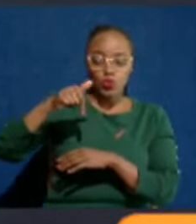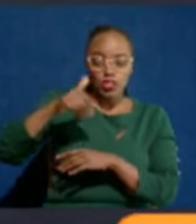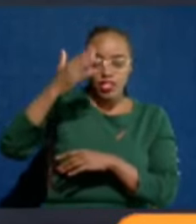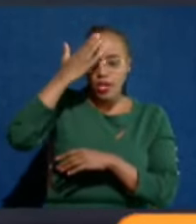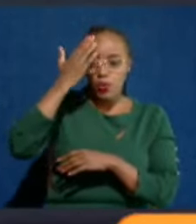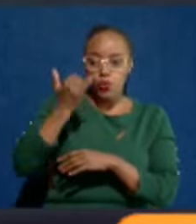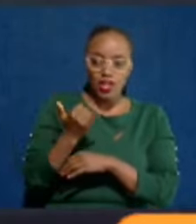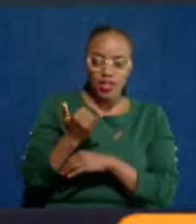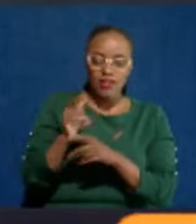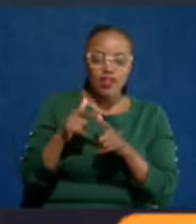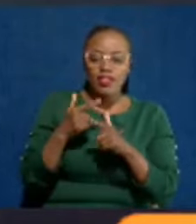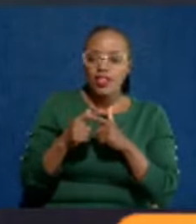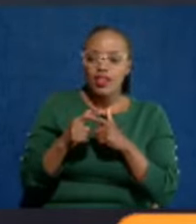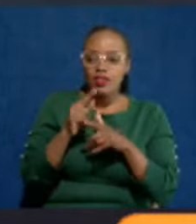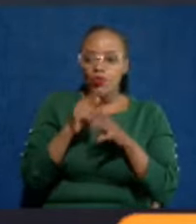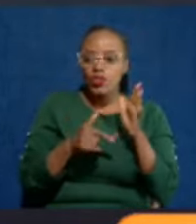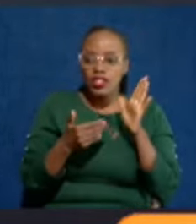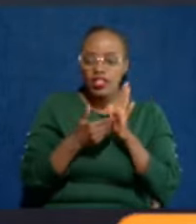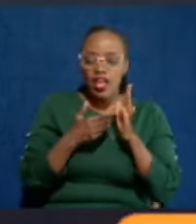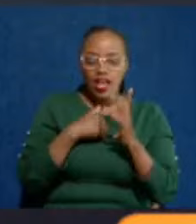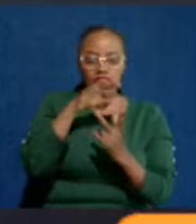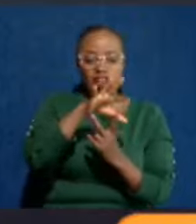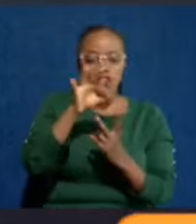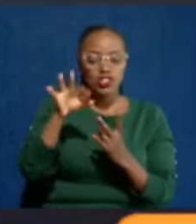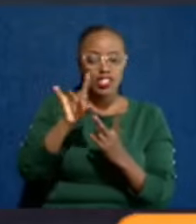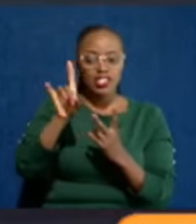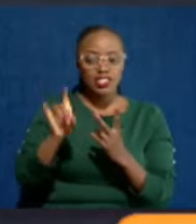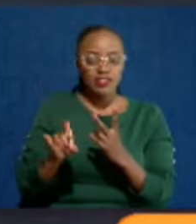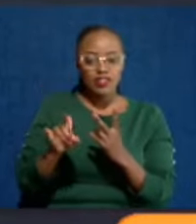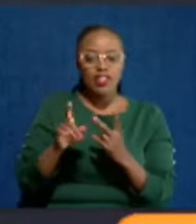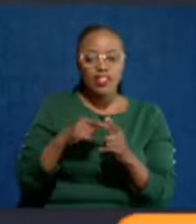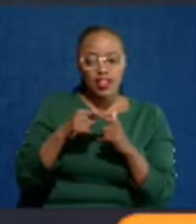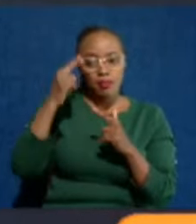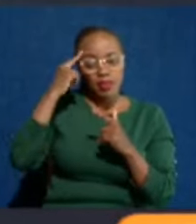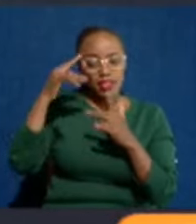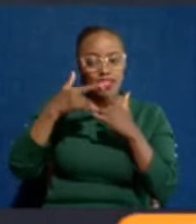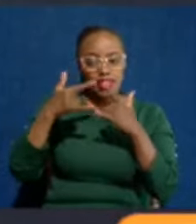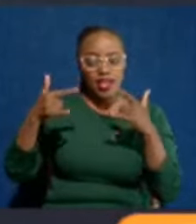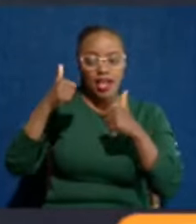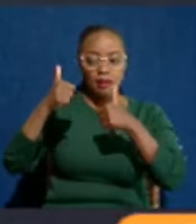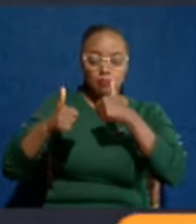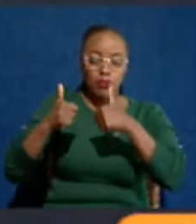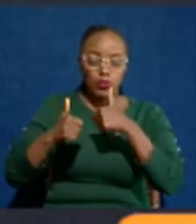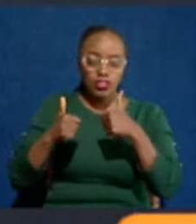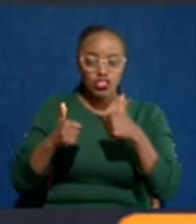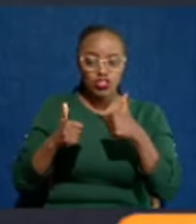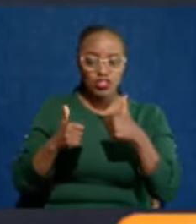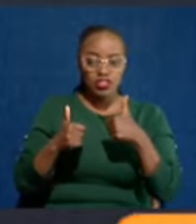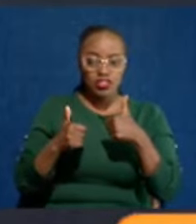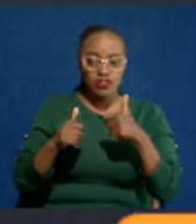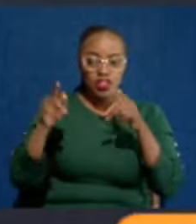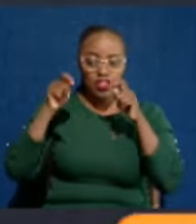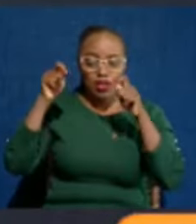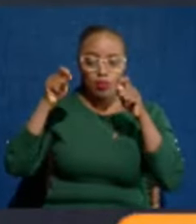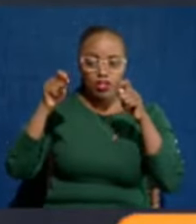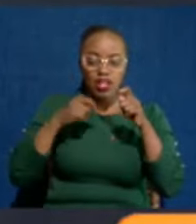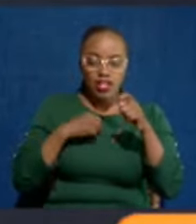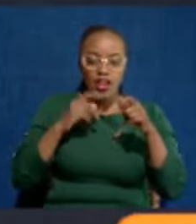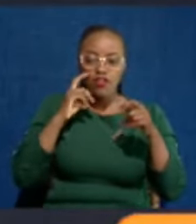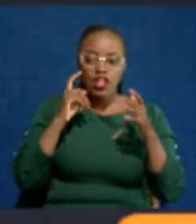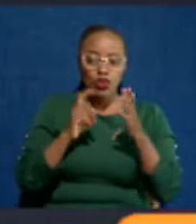because what else was there as an alternative? And I think that's the gap, the one gap that protest organizers